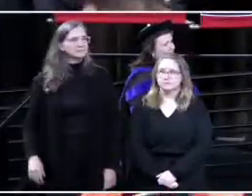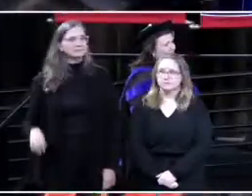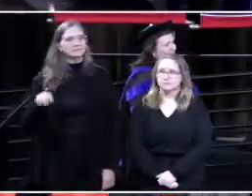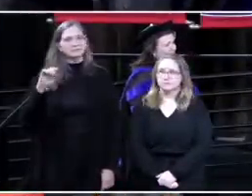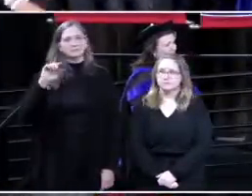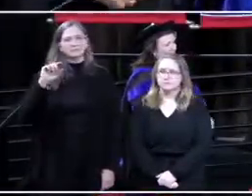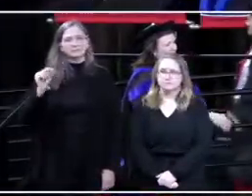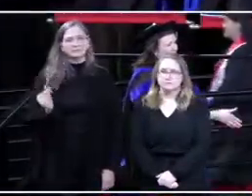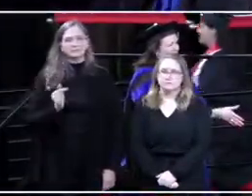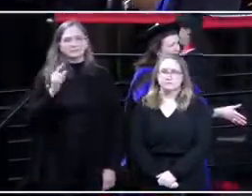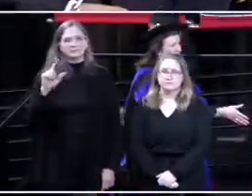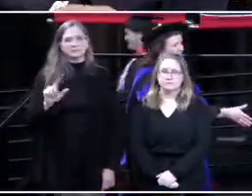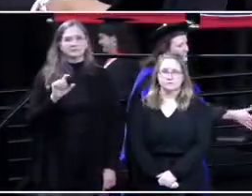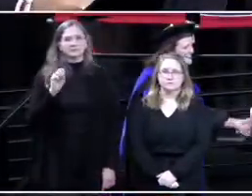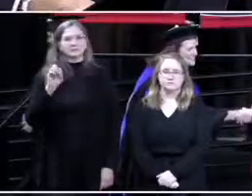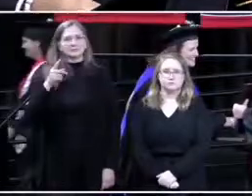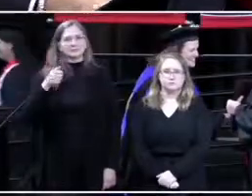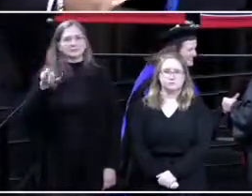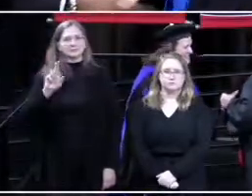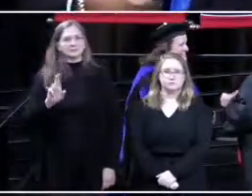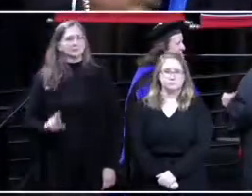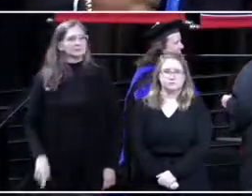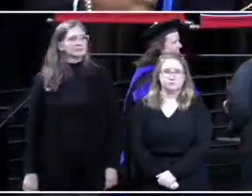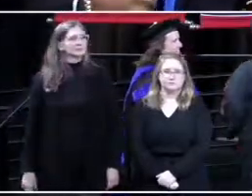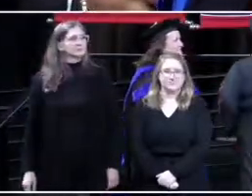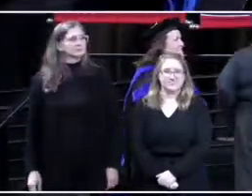Jamie Aaliyah Springer.